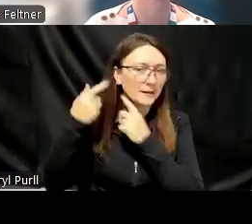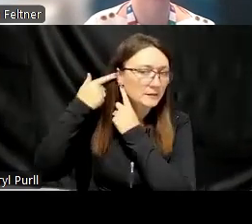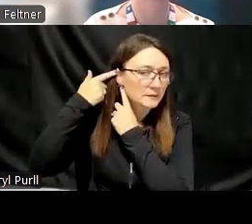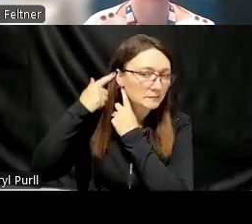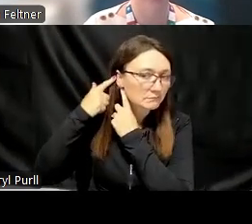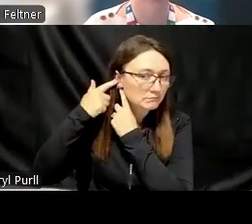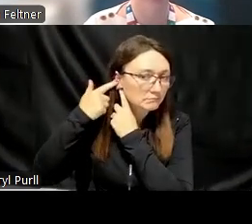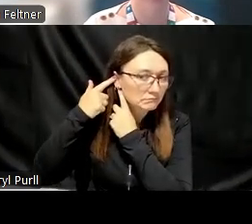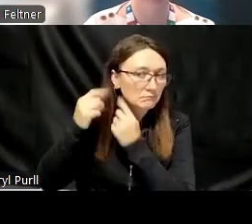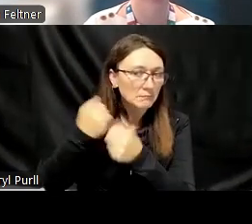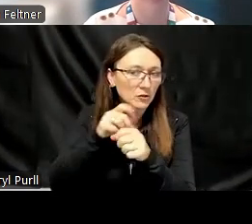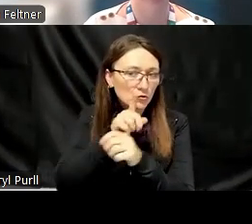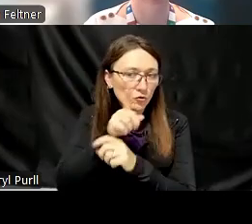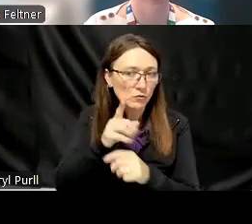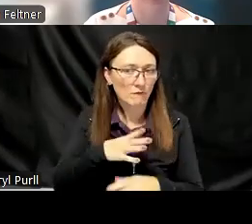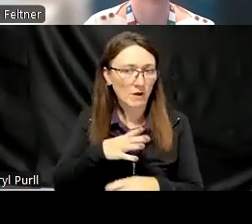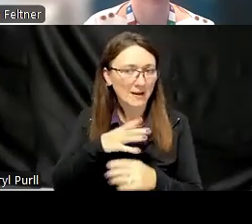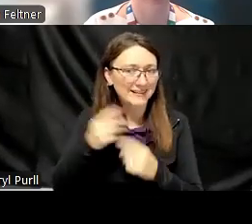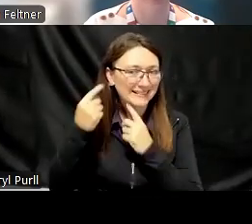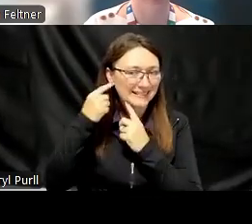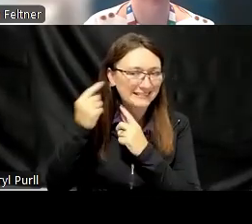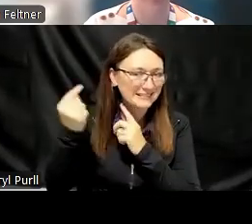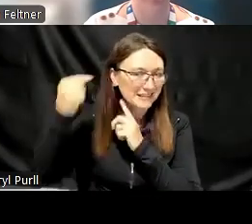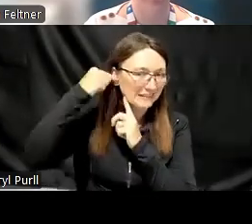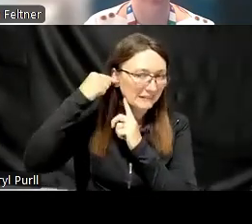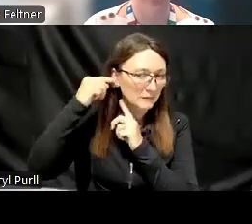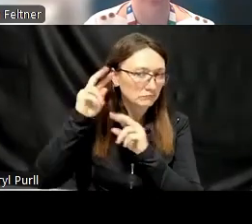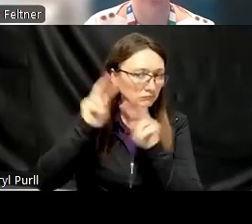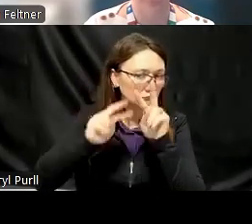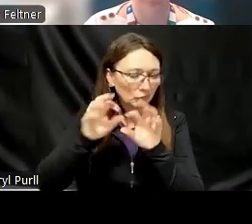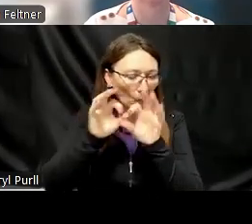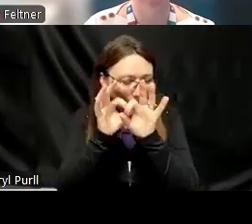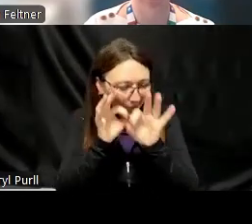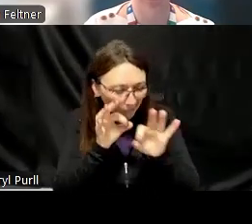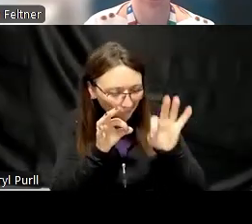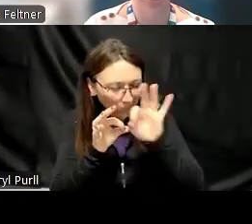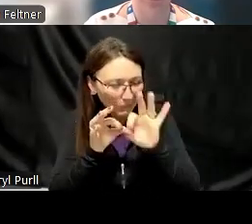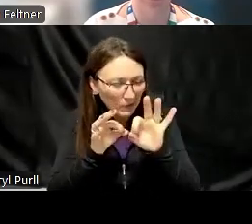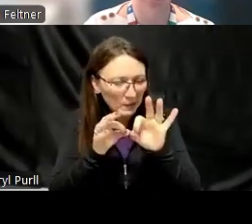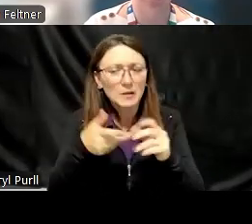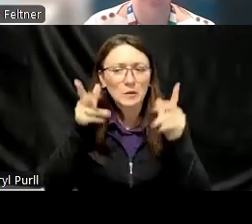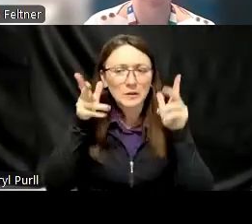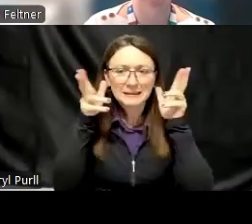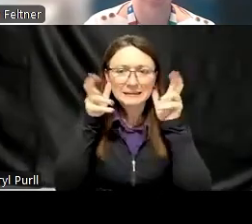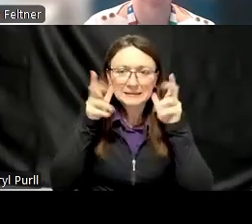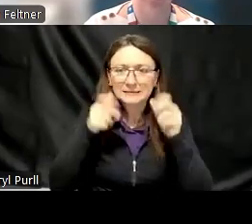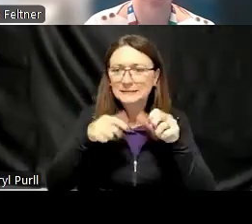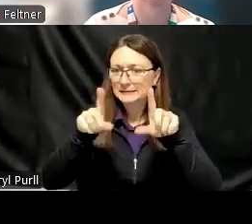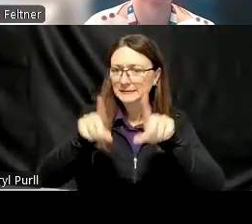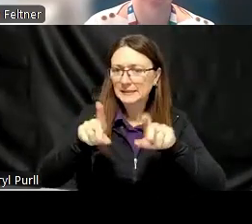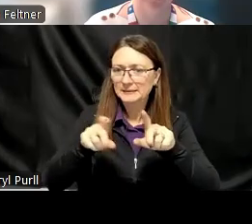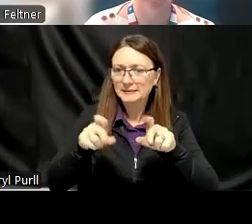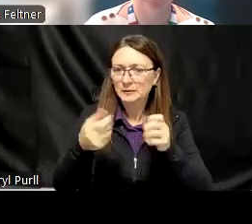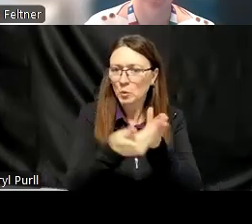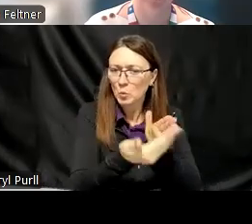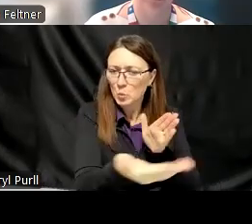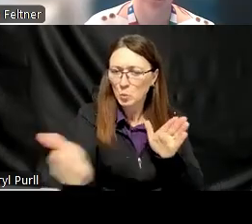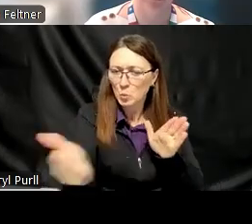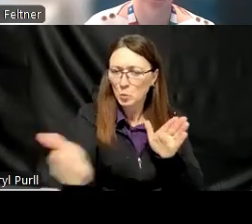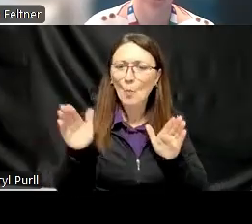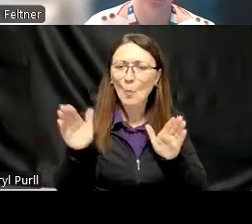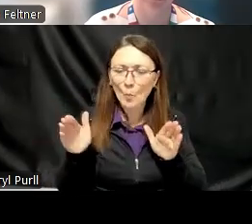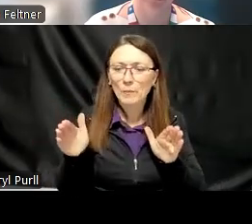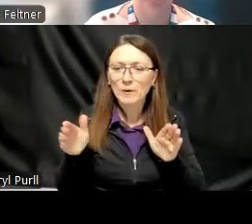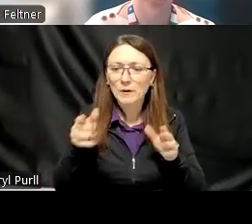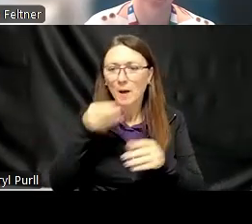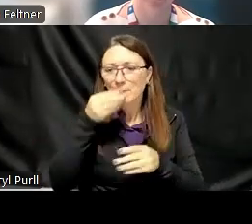ear, the inside, the ear canal, and we'll do a listening test in a soundproof room. And so you'll wear headphones, you'll listen